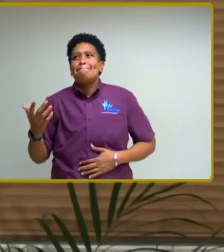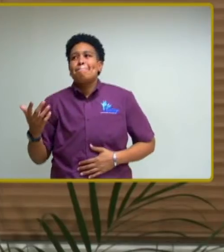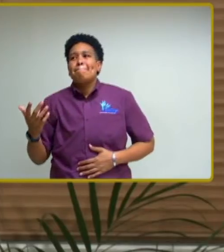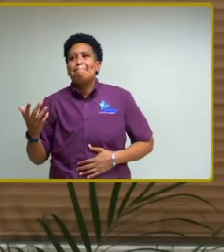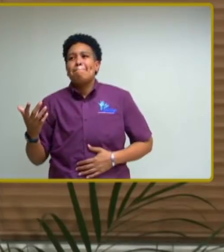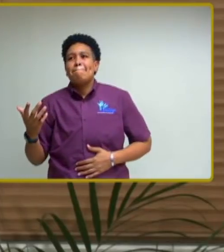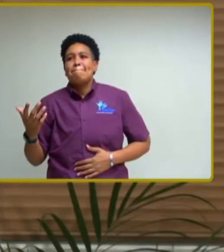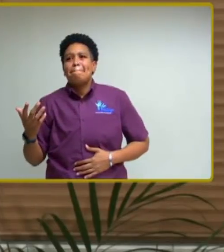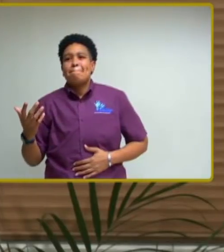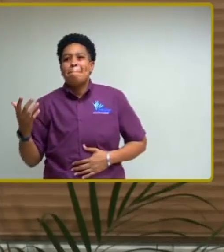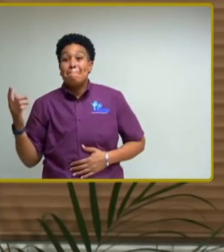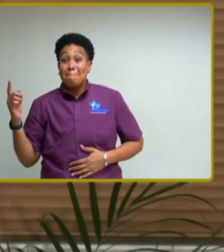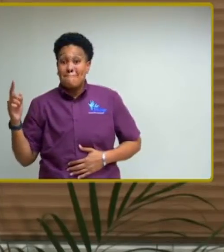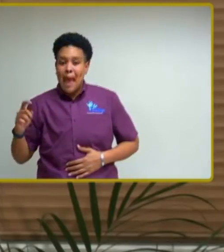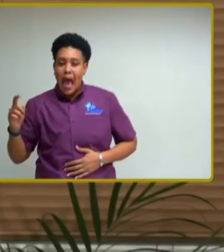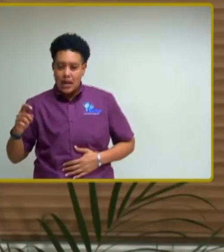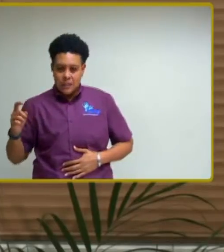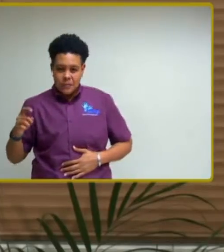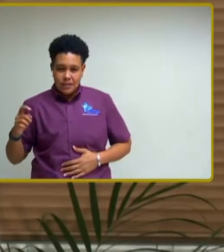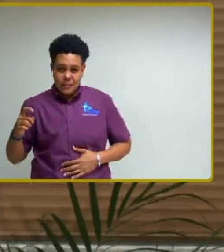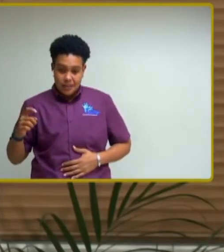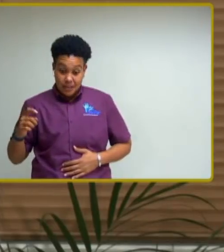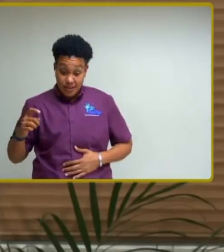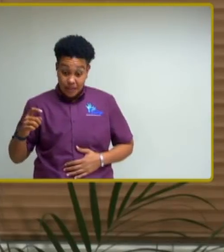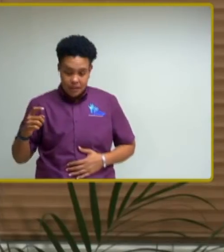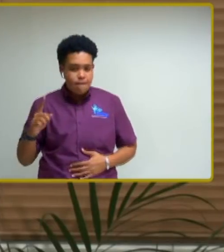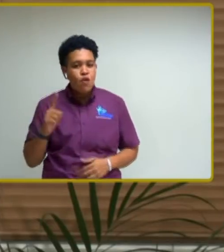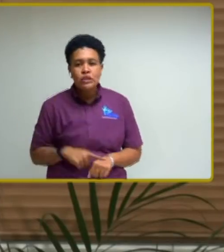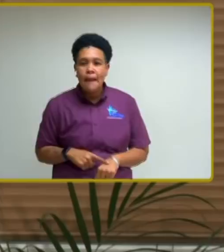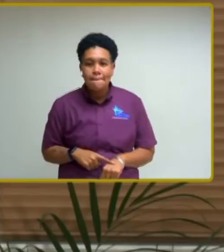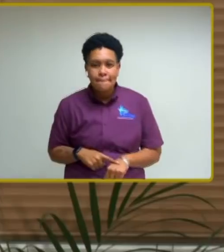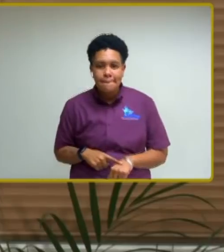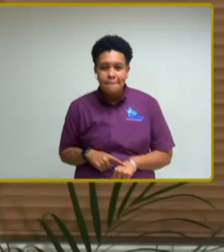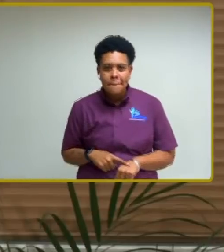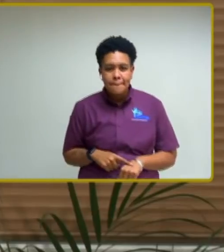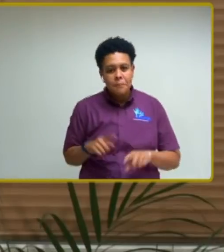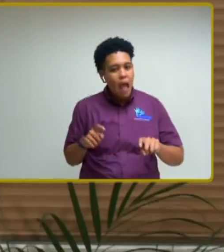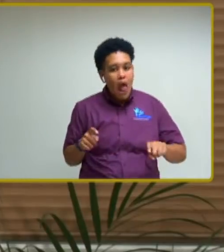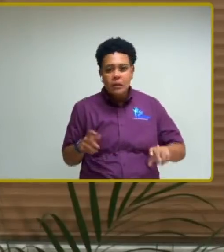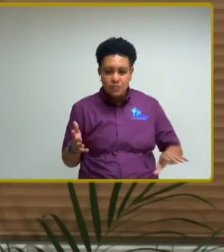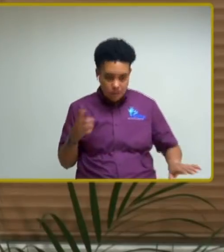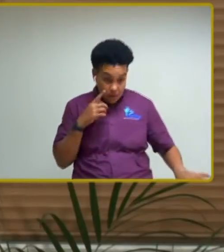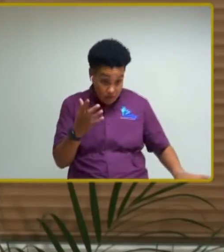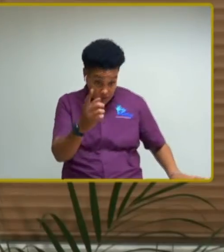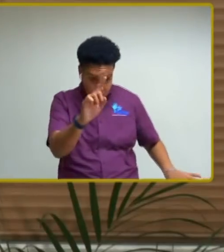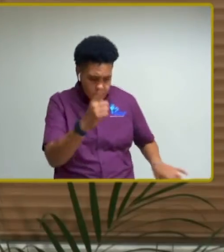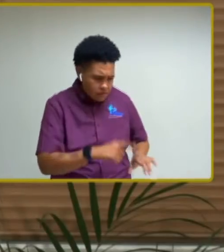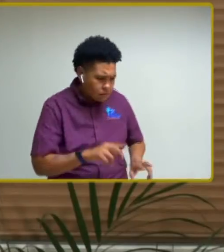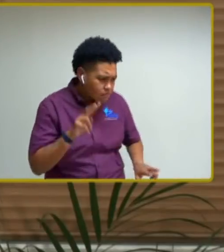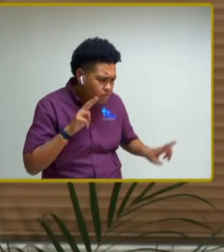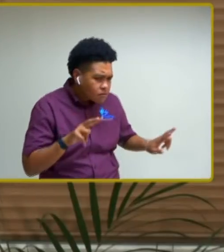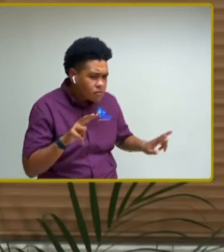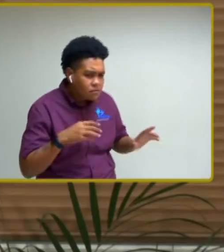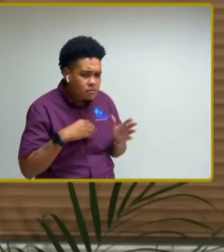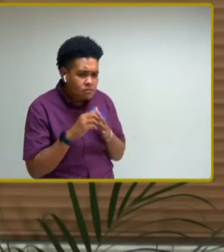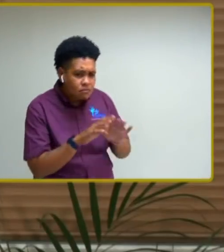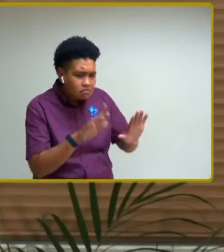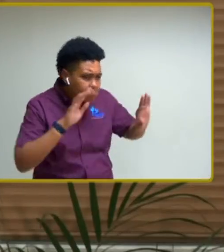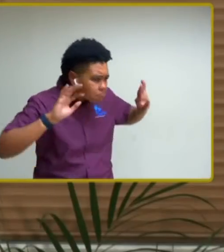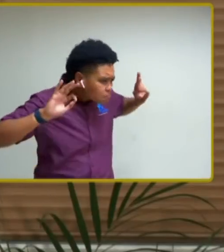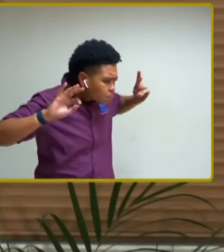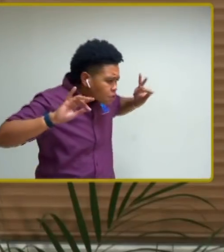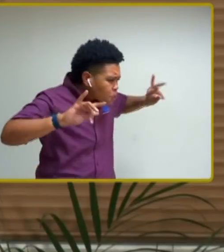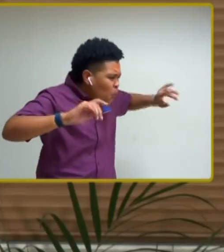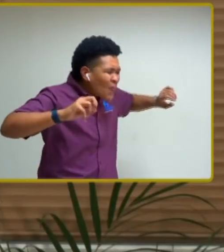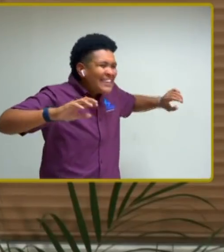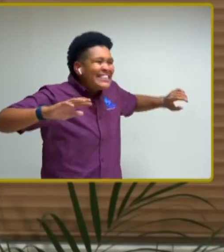a pilot, if you will. We are going to be observing carefully what we have laid out. We're going to see